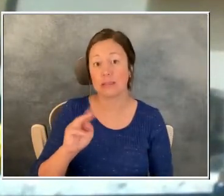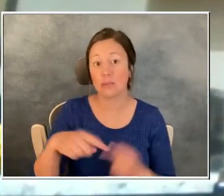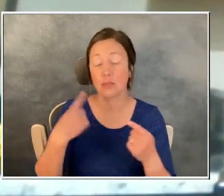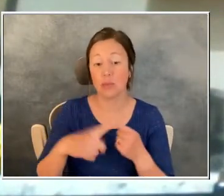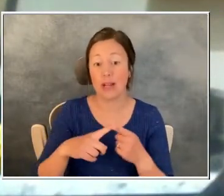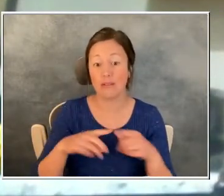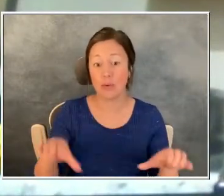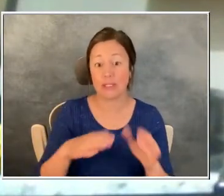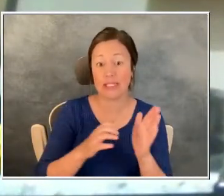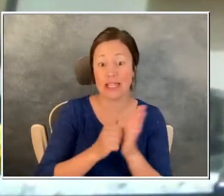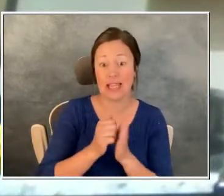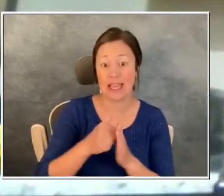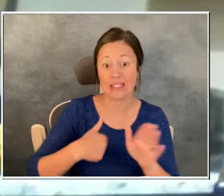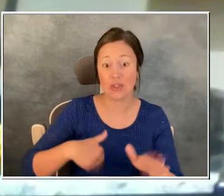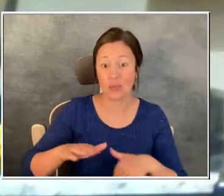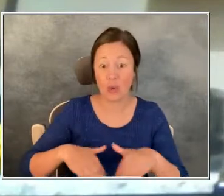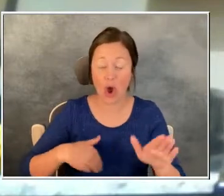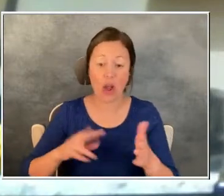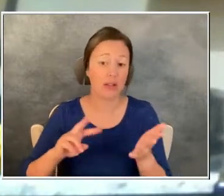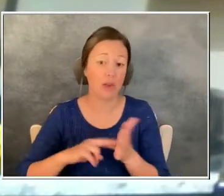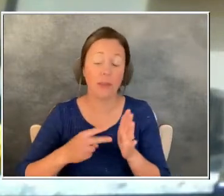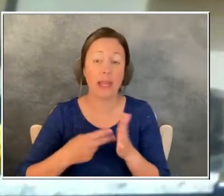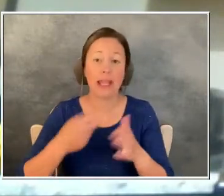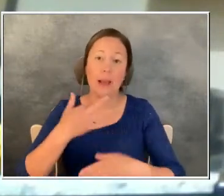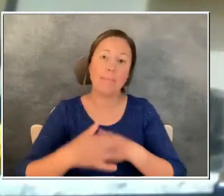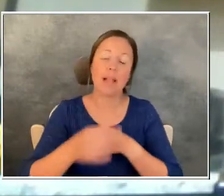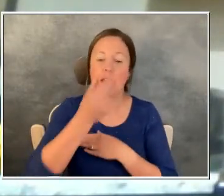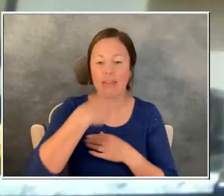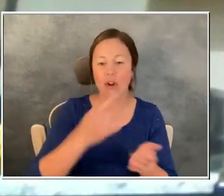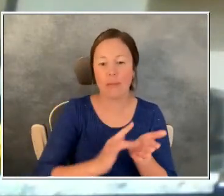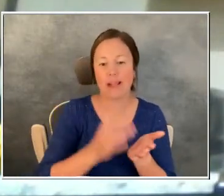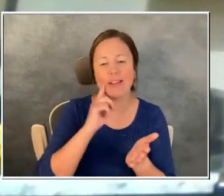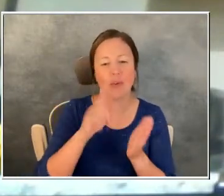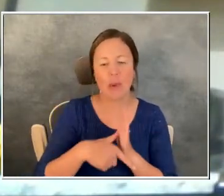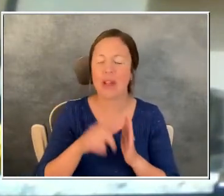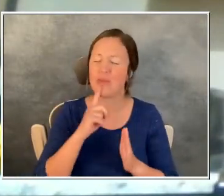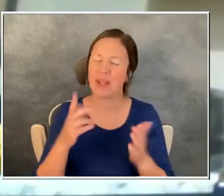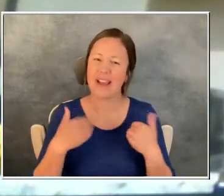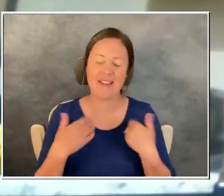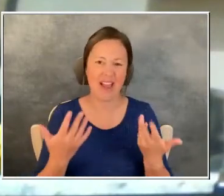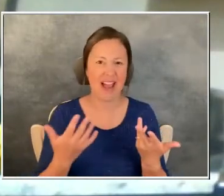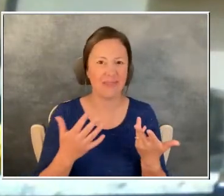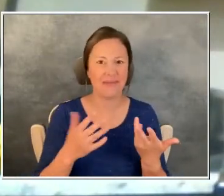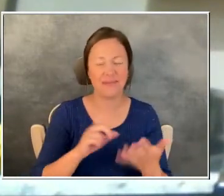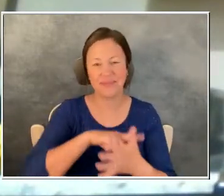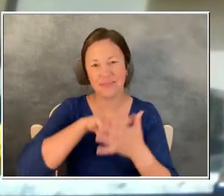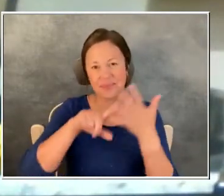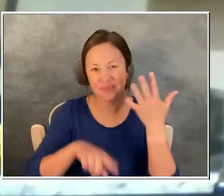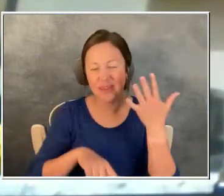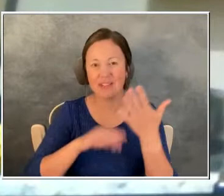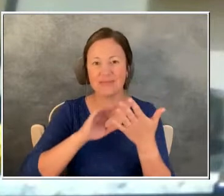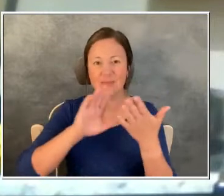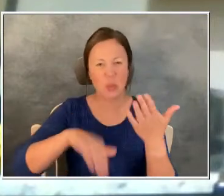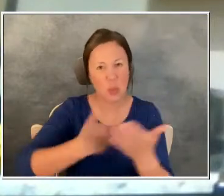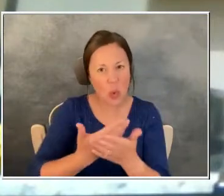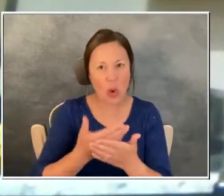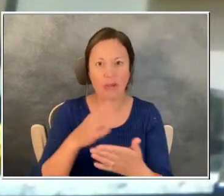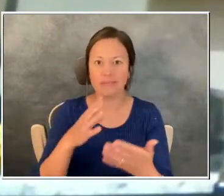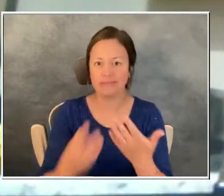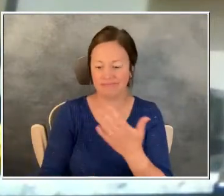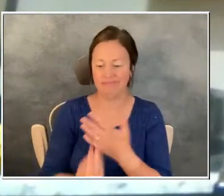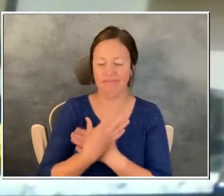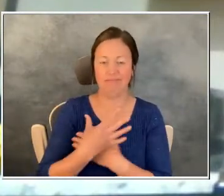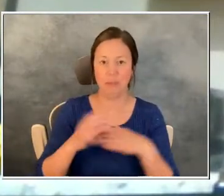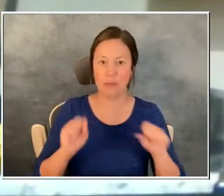So I got on blood thinners for a while. I've kind of had all of the side effects that you can